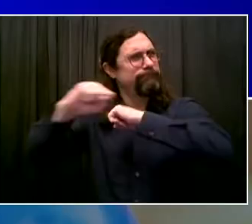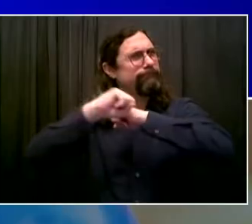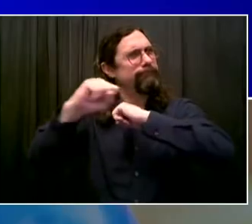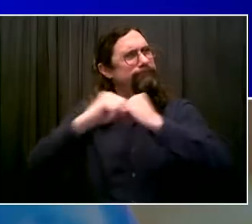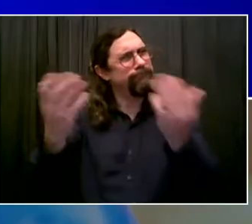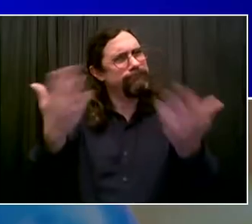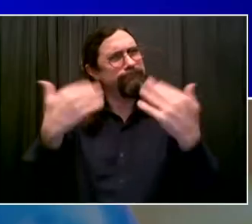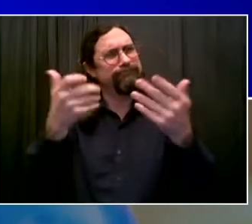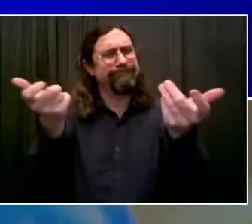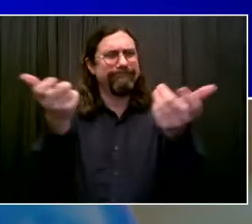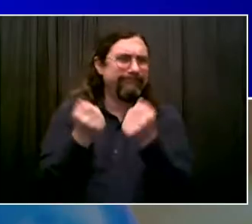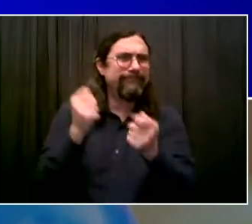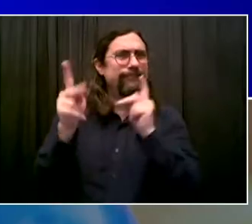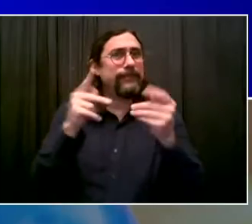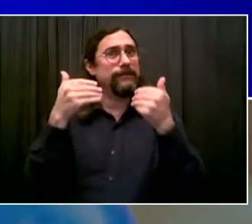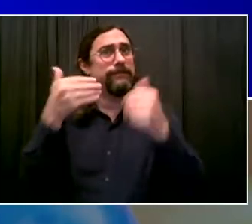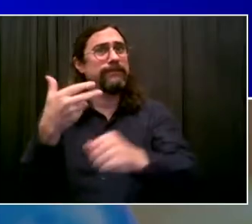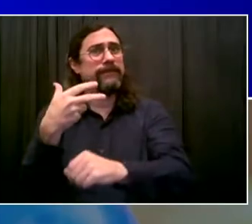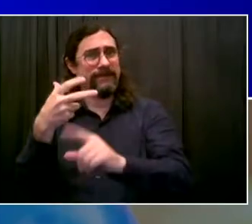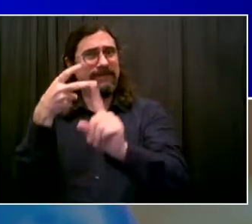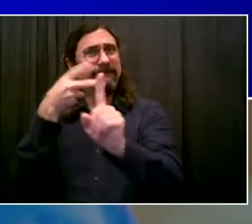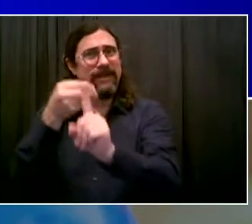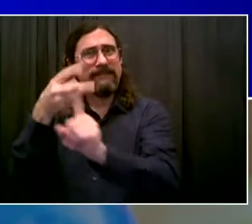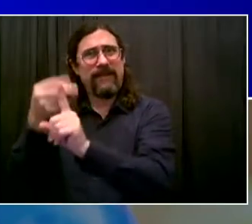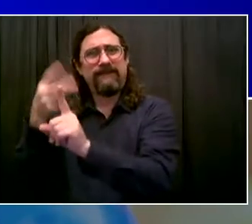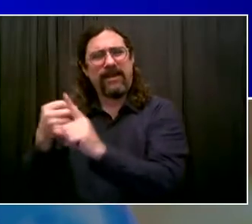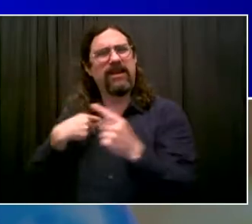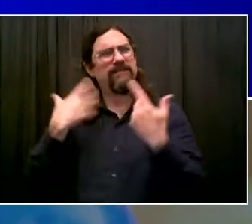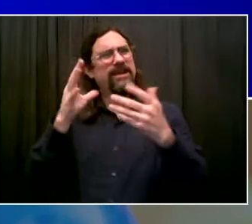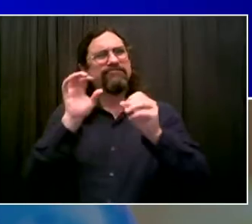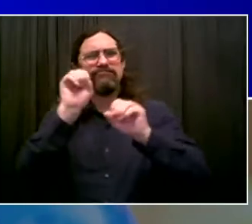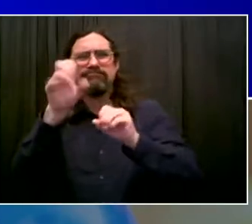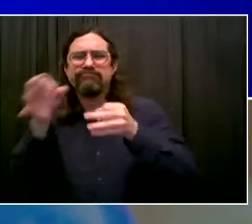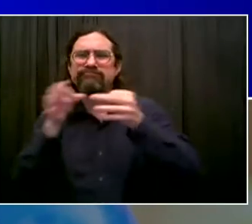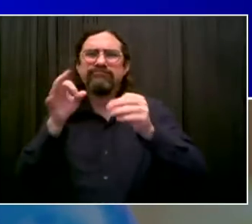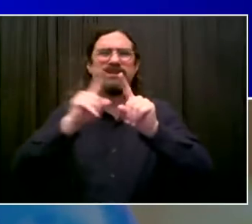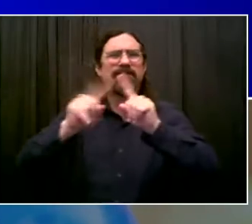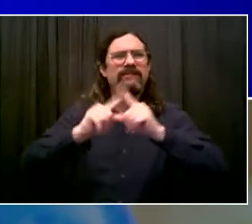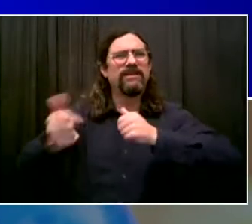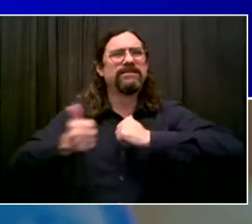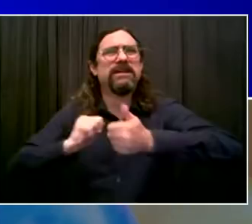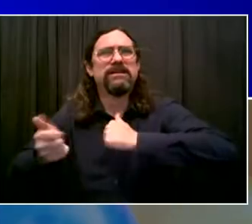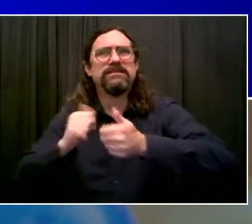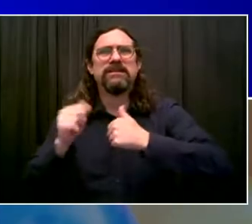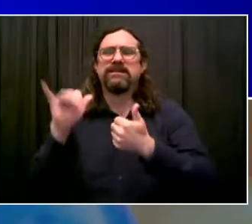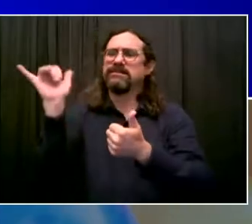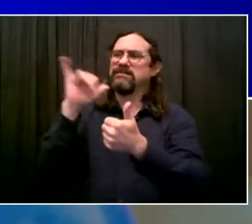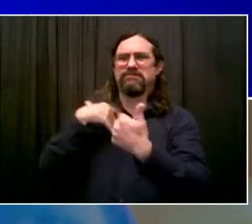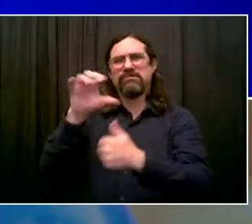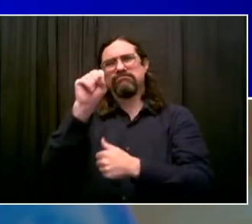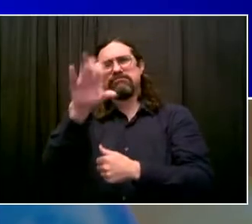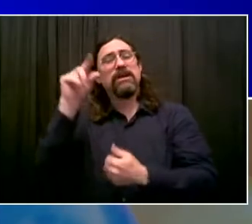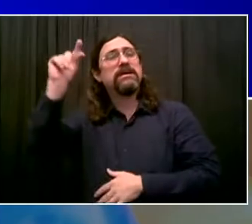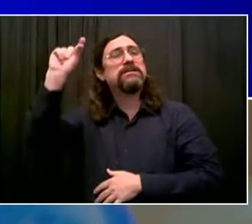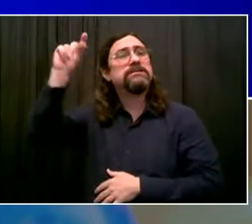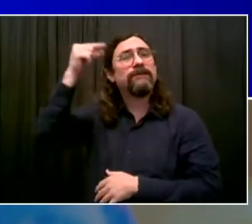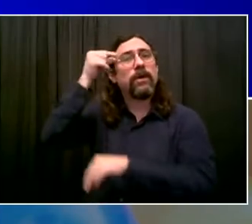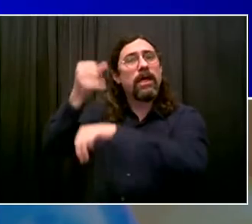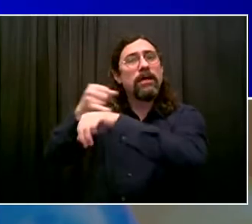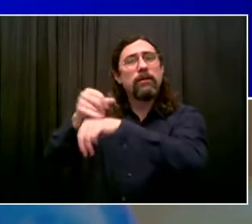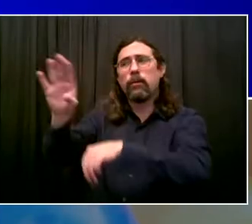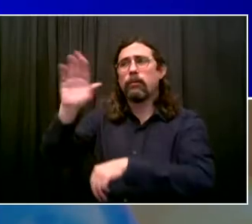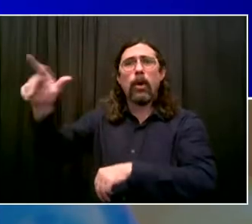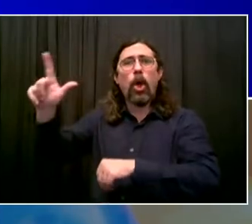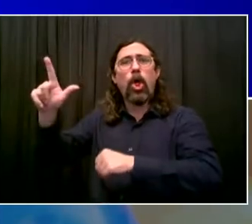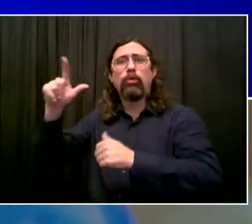Crunch Fitness. And that is the set of prizes that we're announcing the winners for today. This week's prize, staycation